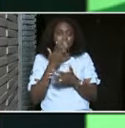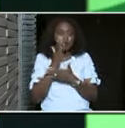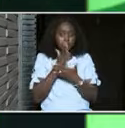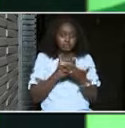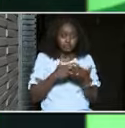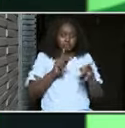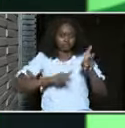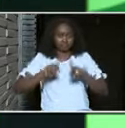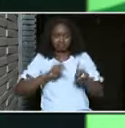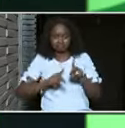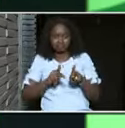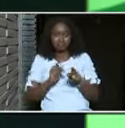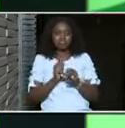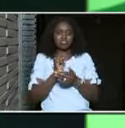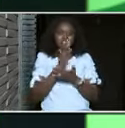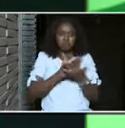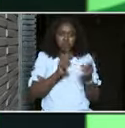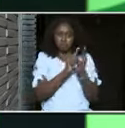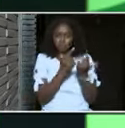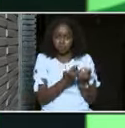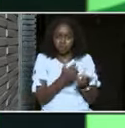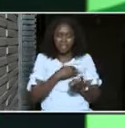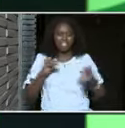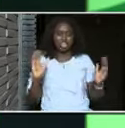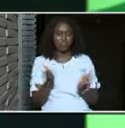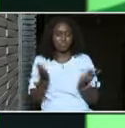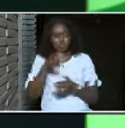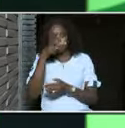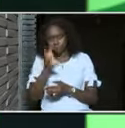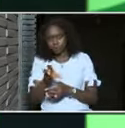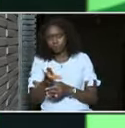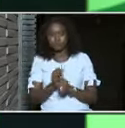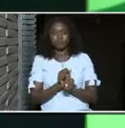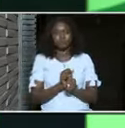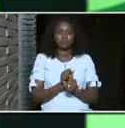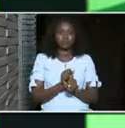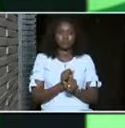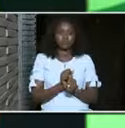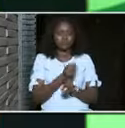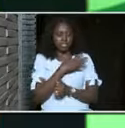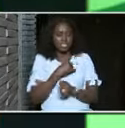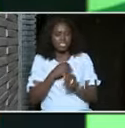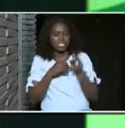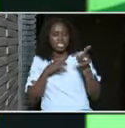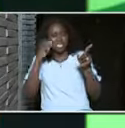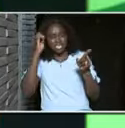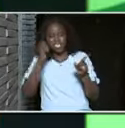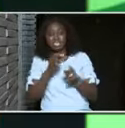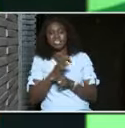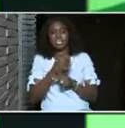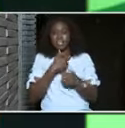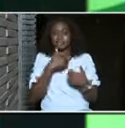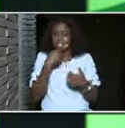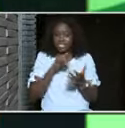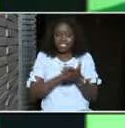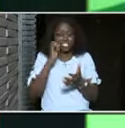Certain people, certain groups, and encourages corruption. It encourages round tripping. And he has said that